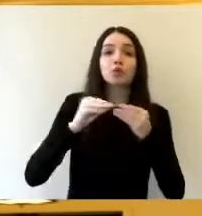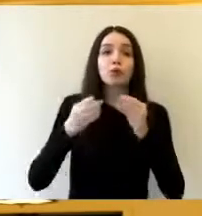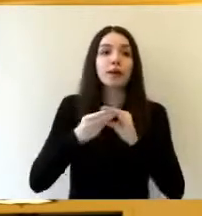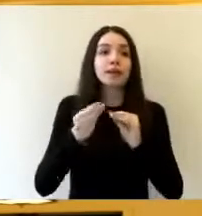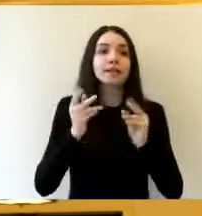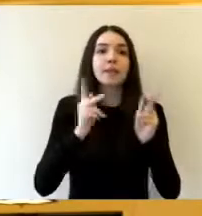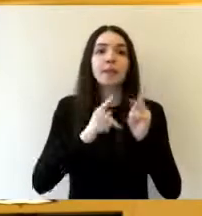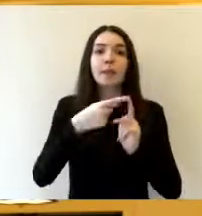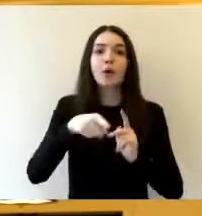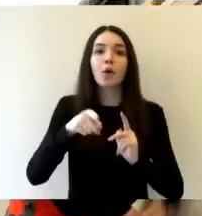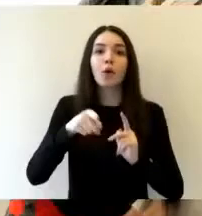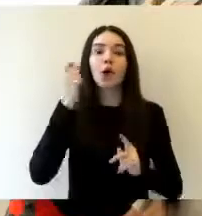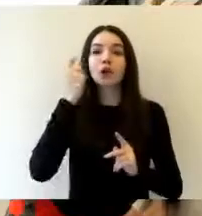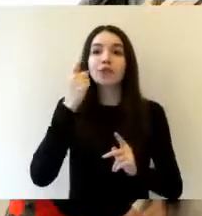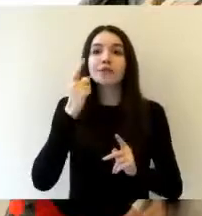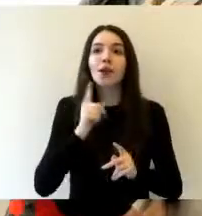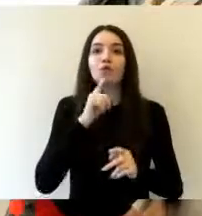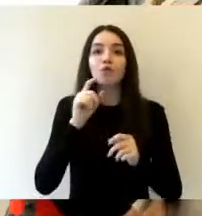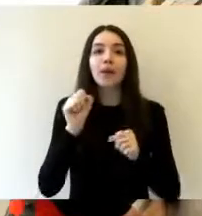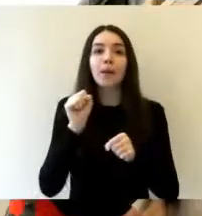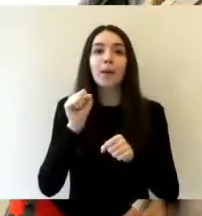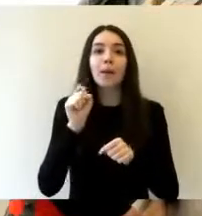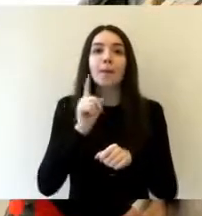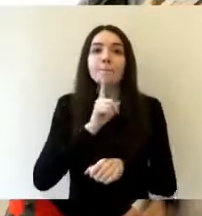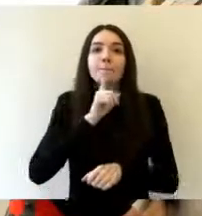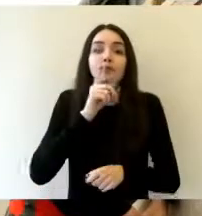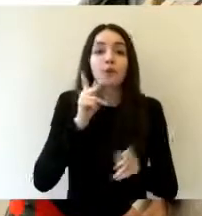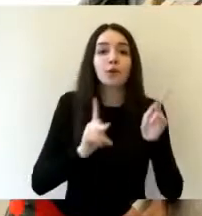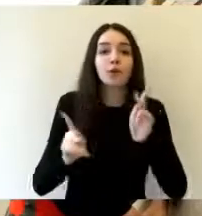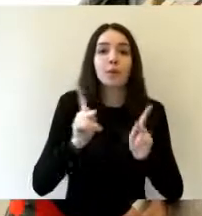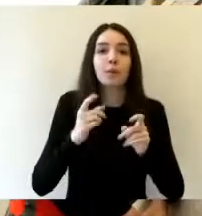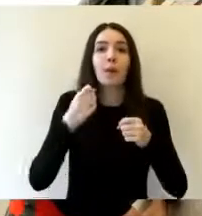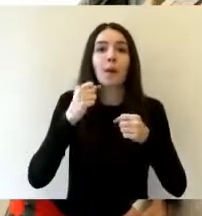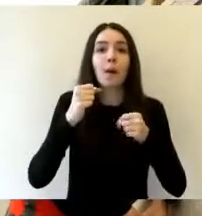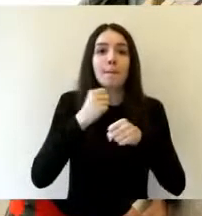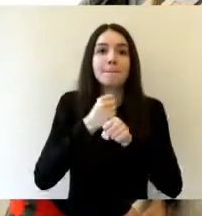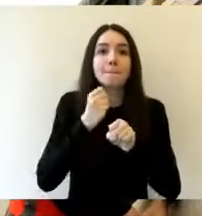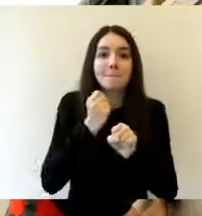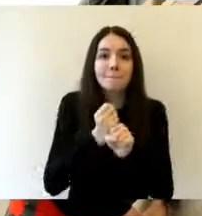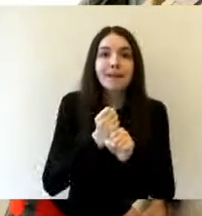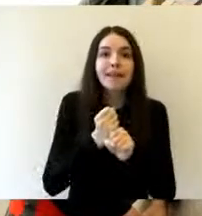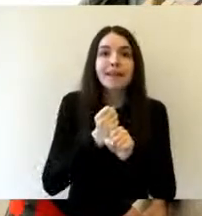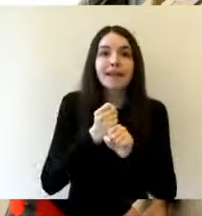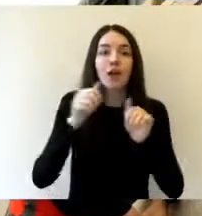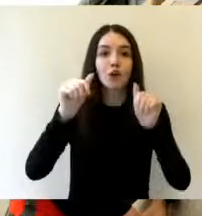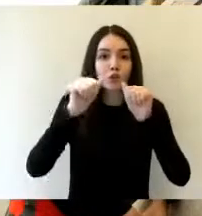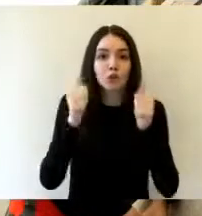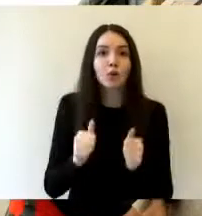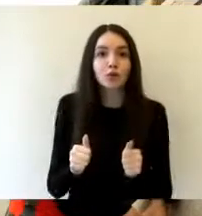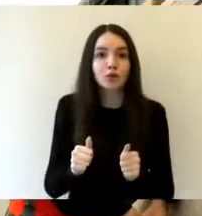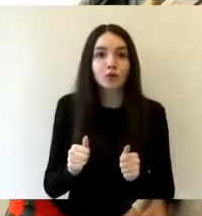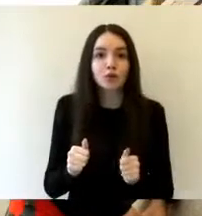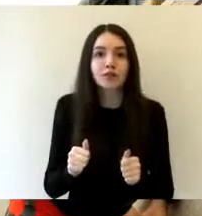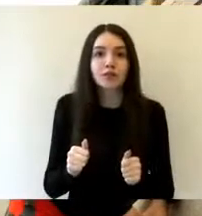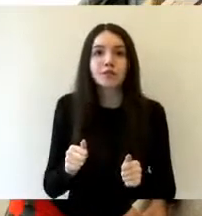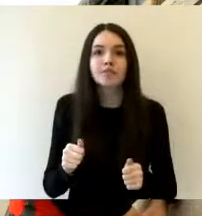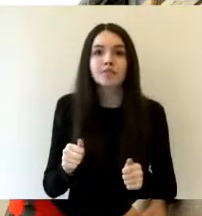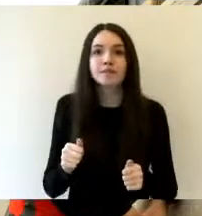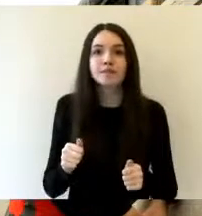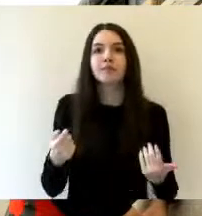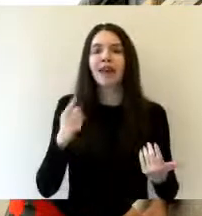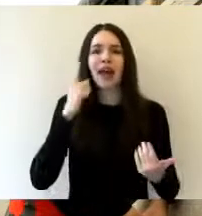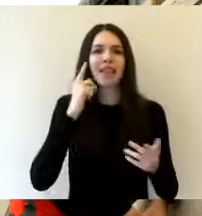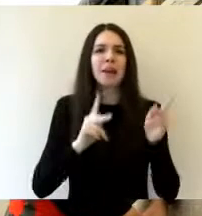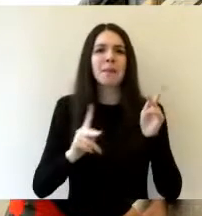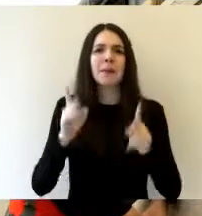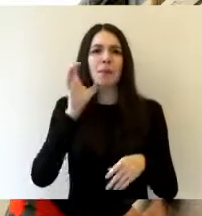stuff is done by human hand. And I think that's really important in the way of seeing these things, looking close, understanding, again, there's people behind this stuff. People just assume they're done by